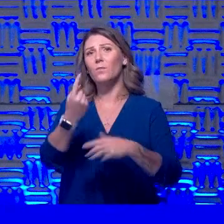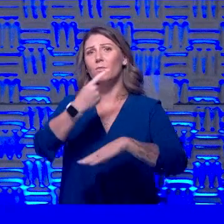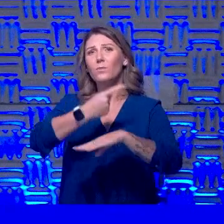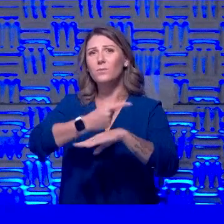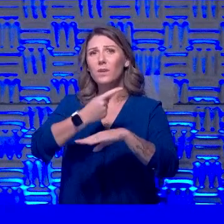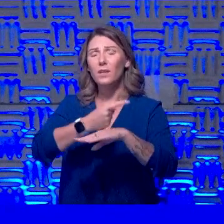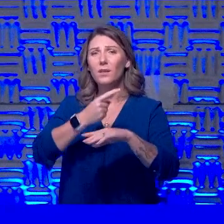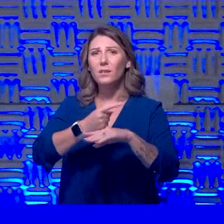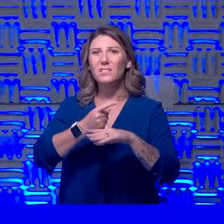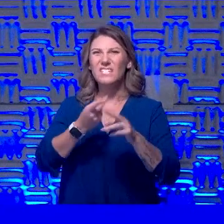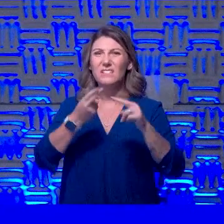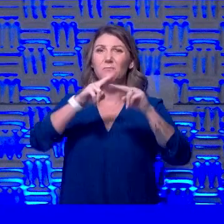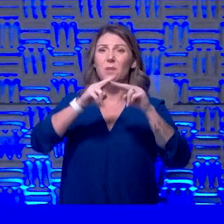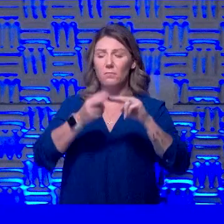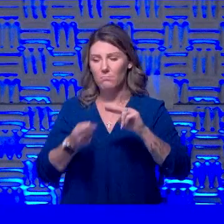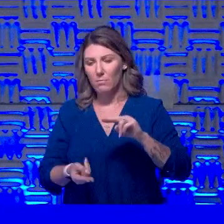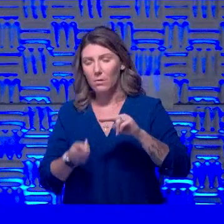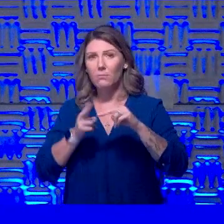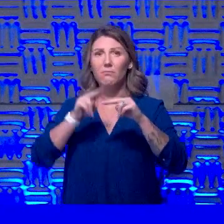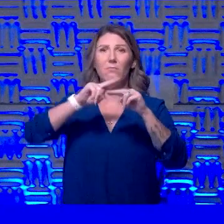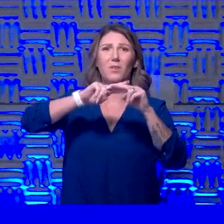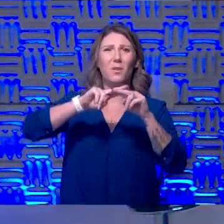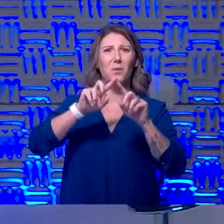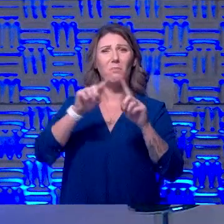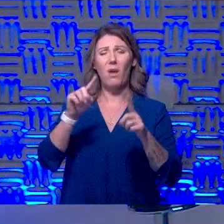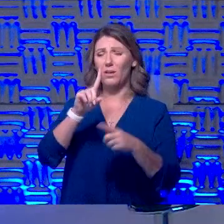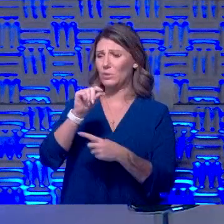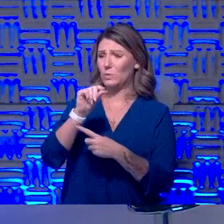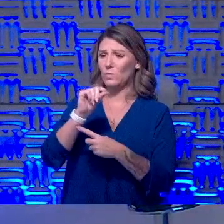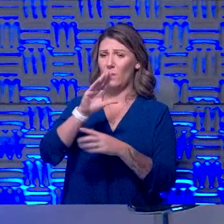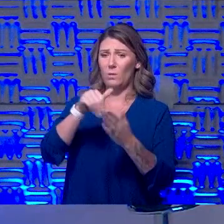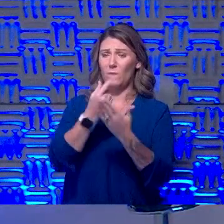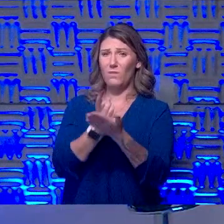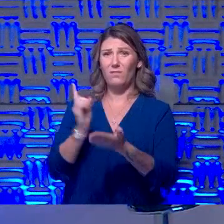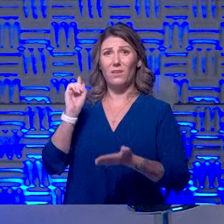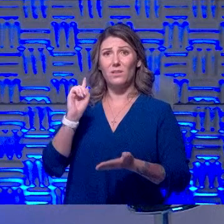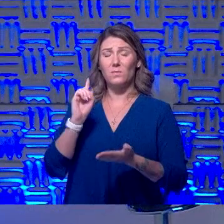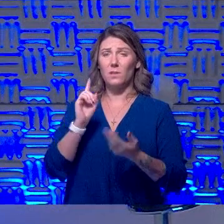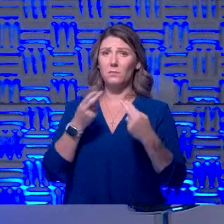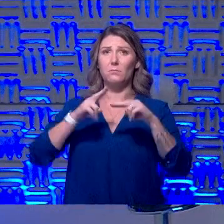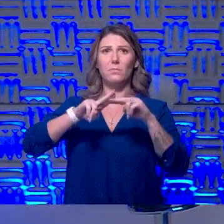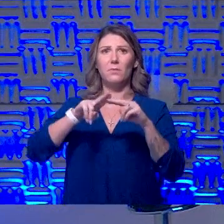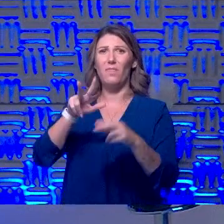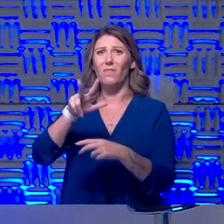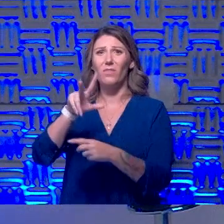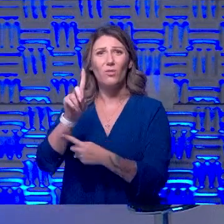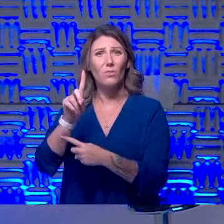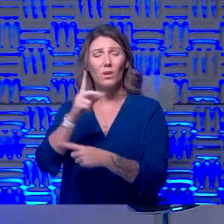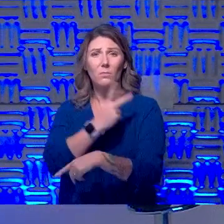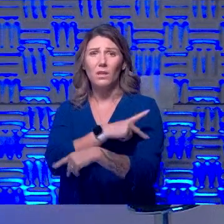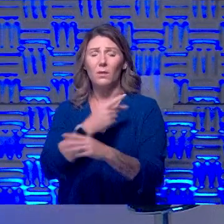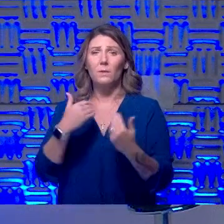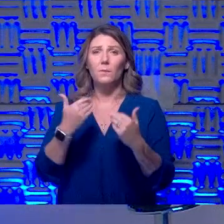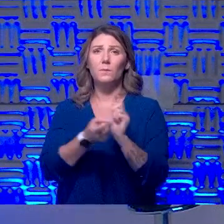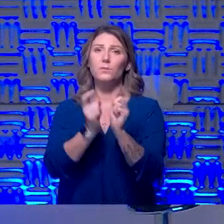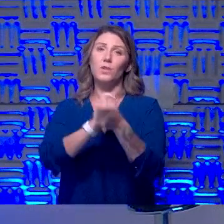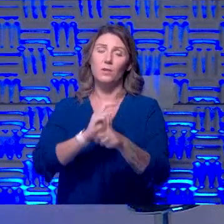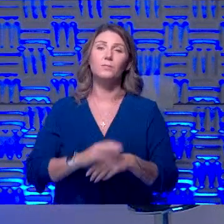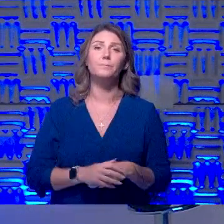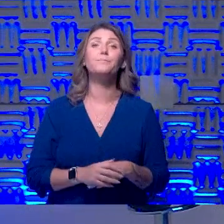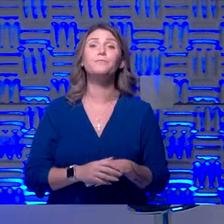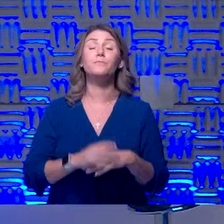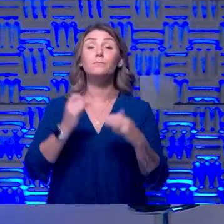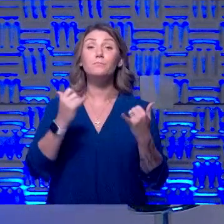and 23 things bump to 31. up and down and up and down and up and down. But we were in the 20s all last week, so to be up to 31 is a change. So well, let's